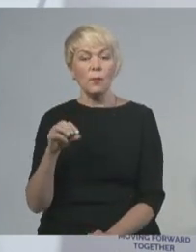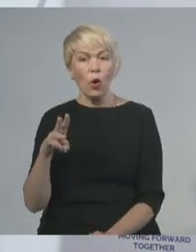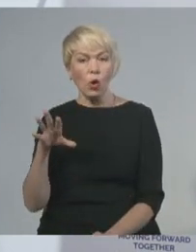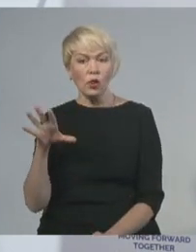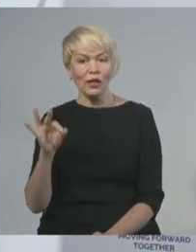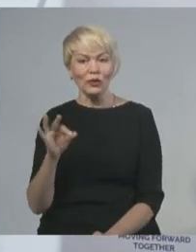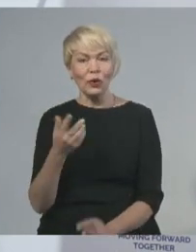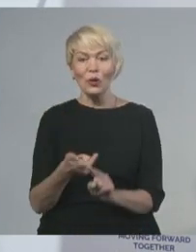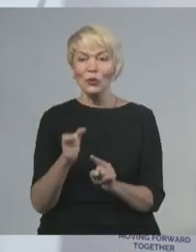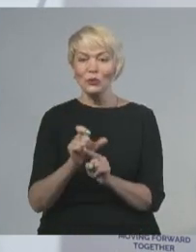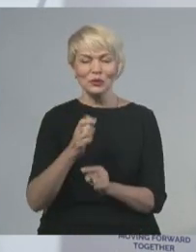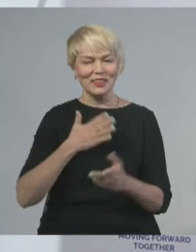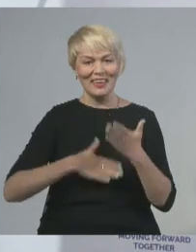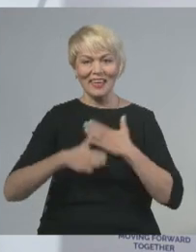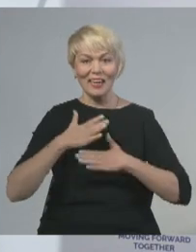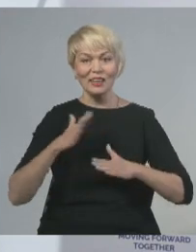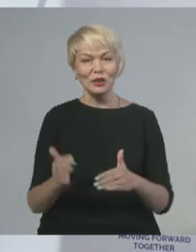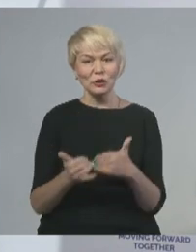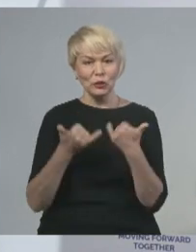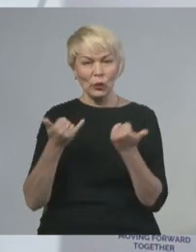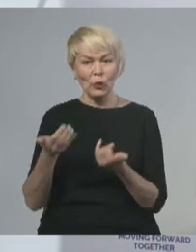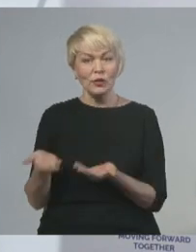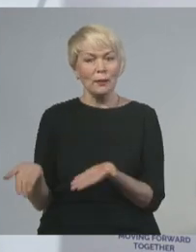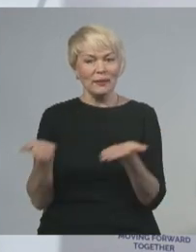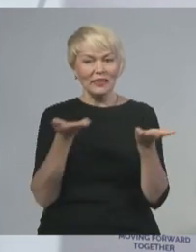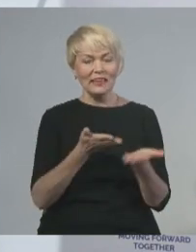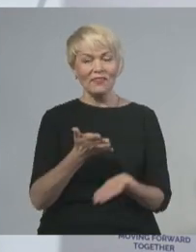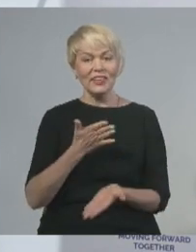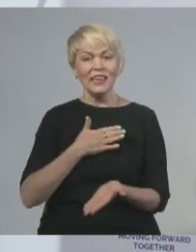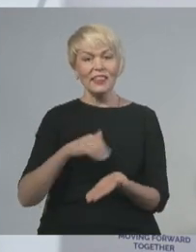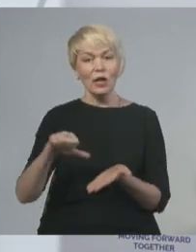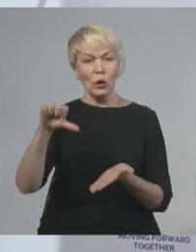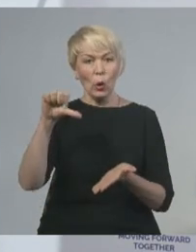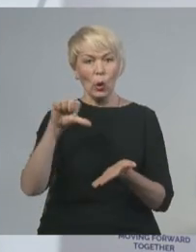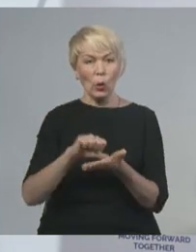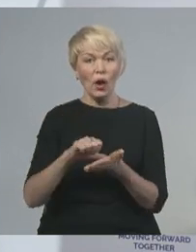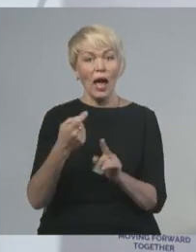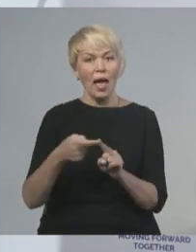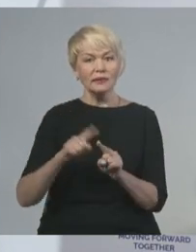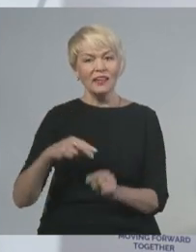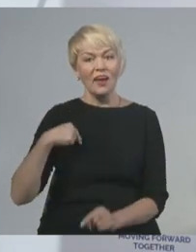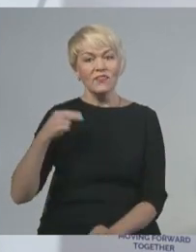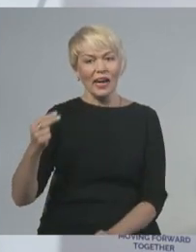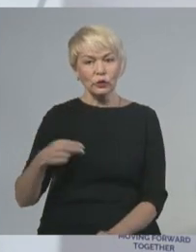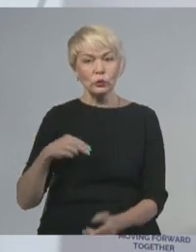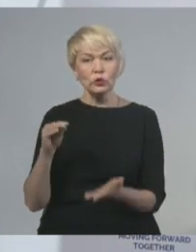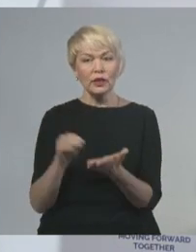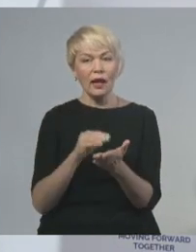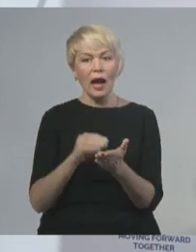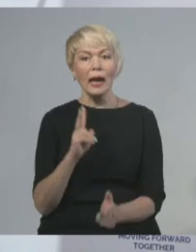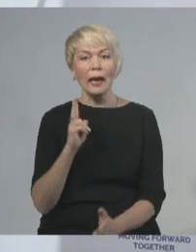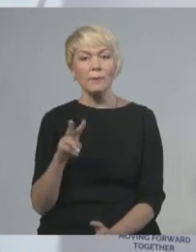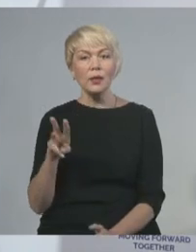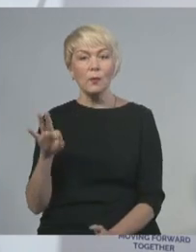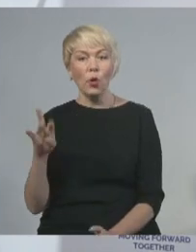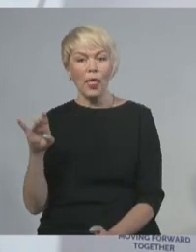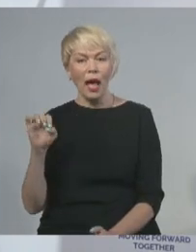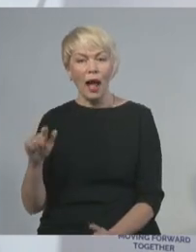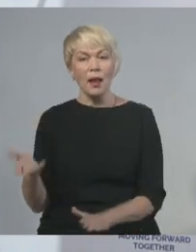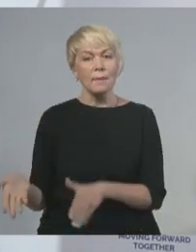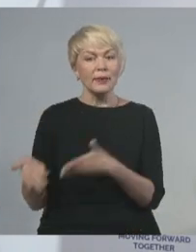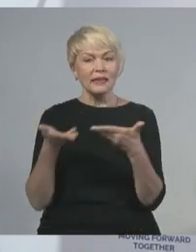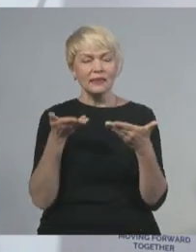translation so my name is i'm director of an analytics introduced ukraine i would like to introduce our participants